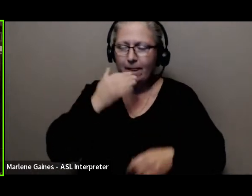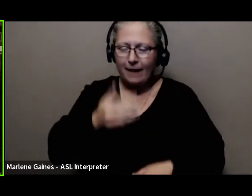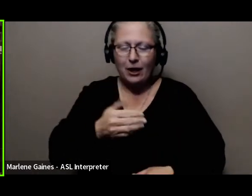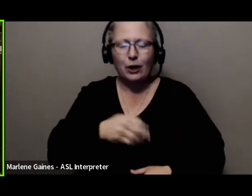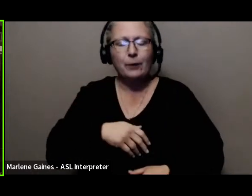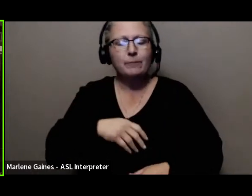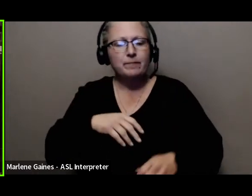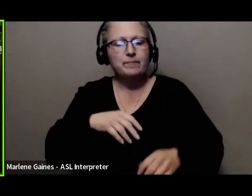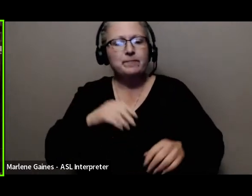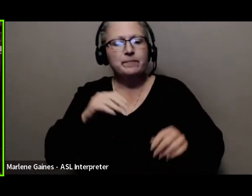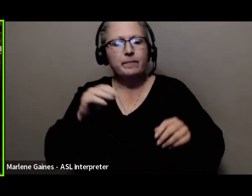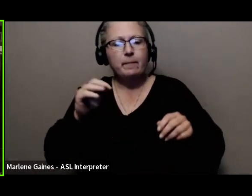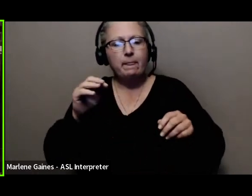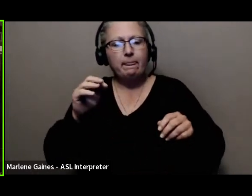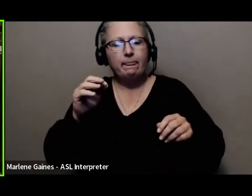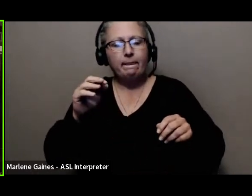Okay,